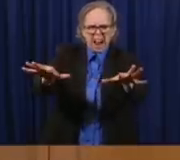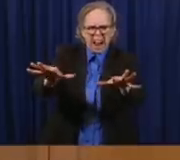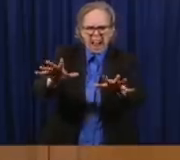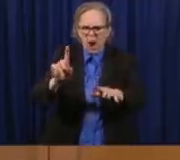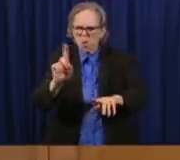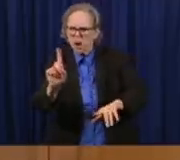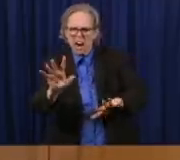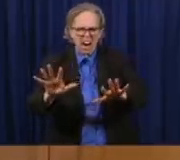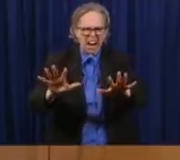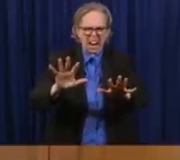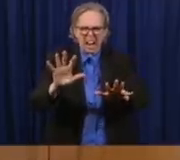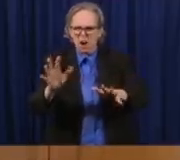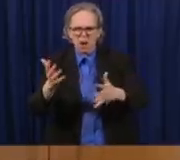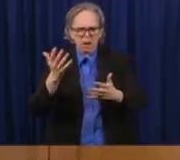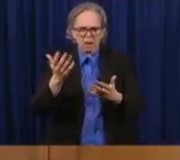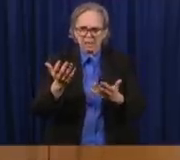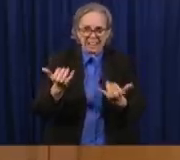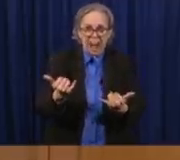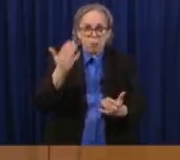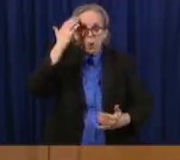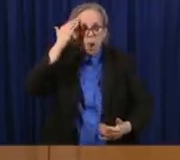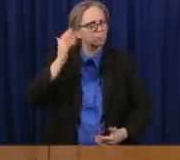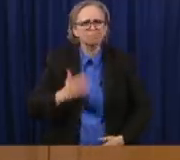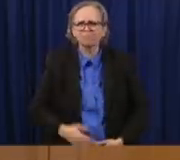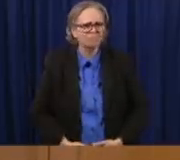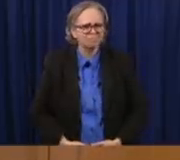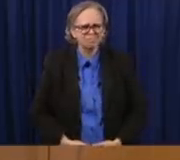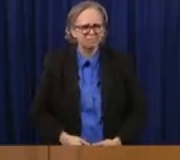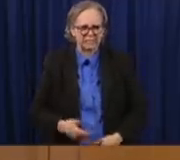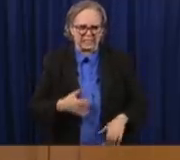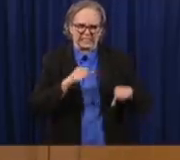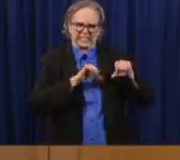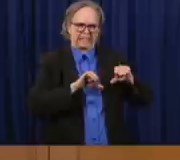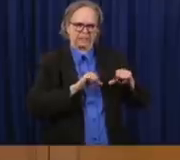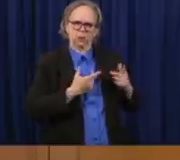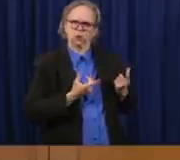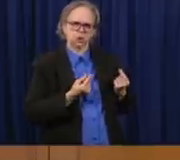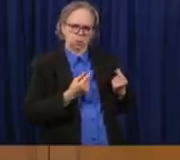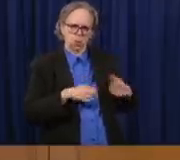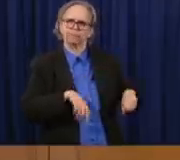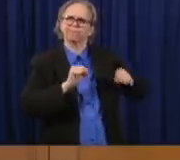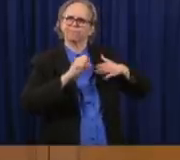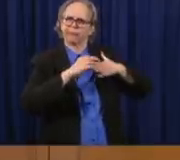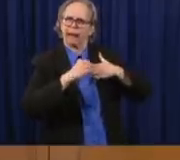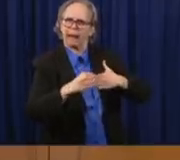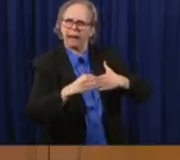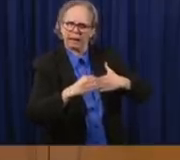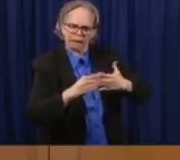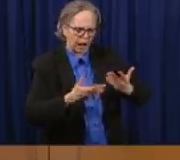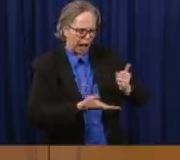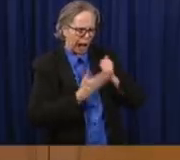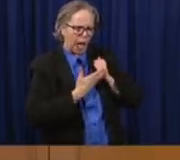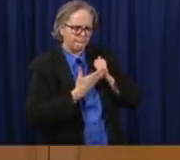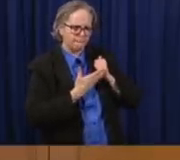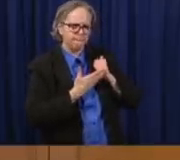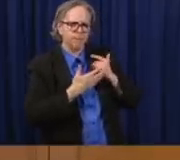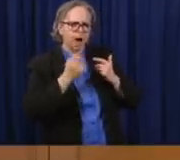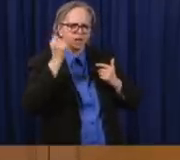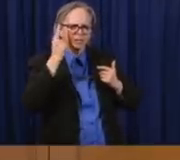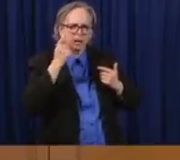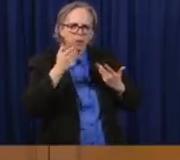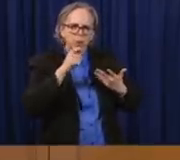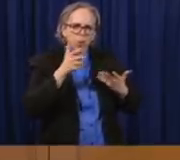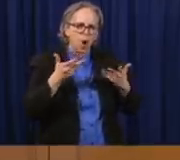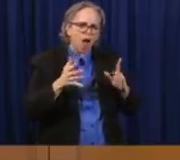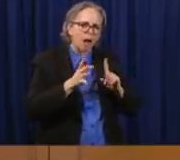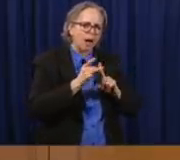one knows yet, but as the governor just said, our science will open up. We'll start to understand more about who has had this, and hopefully